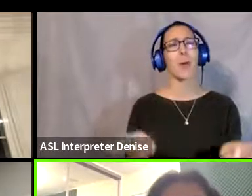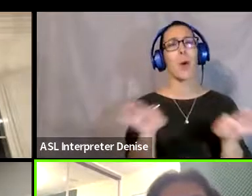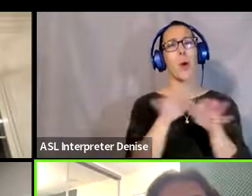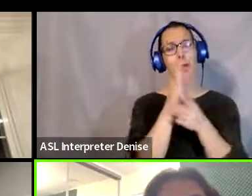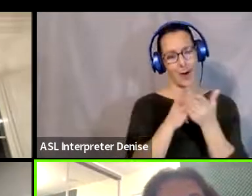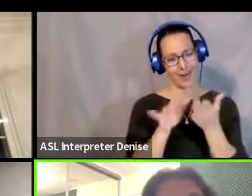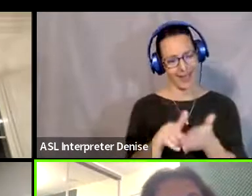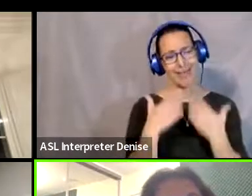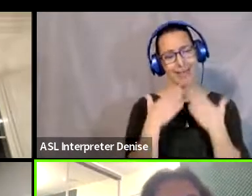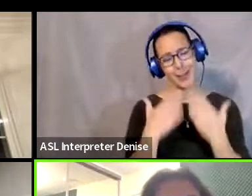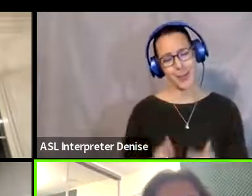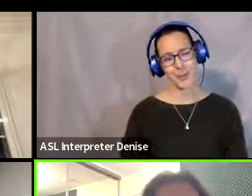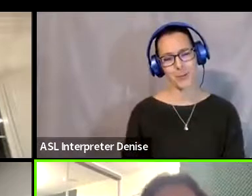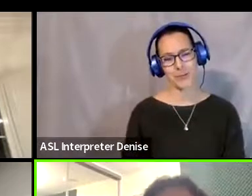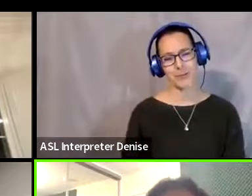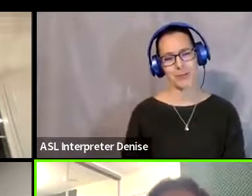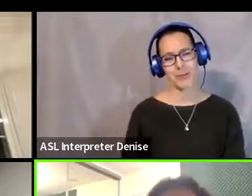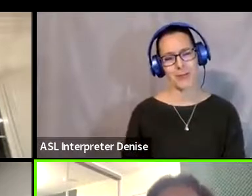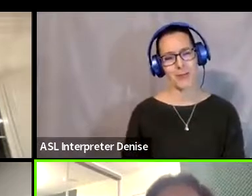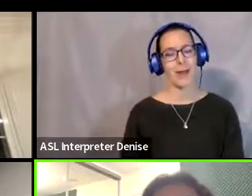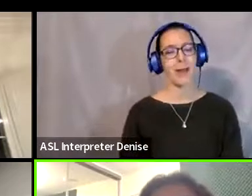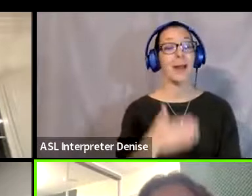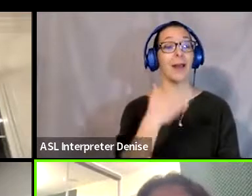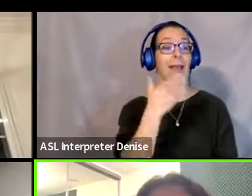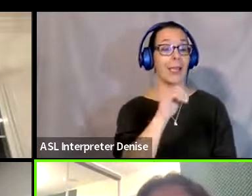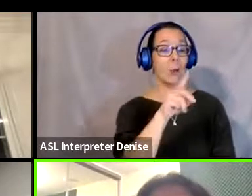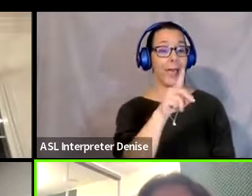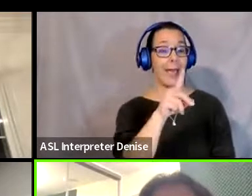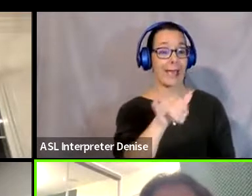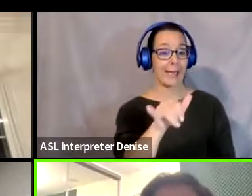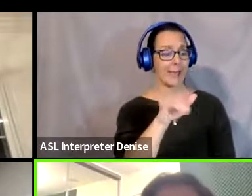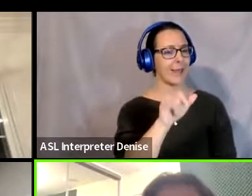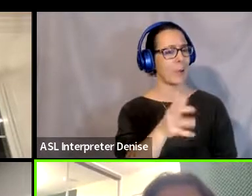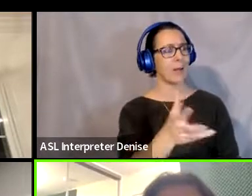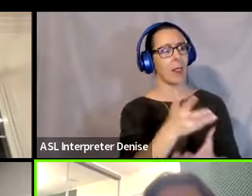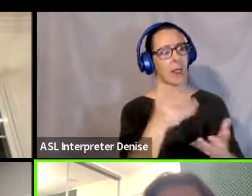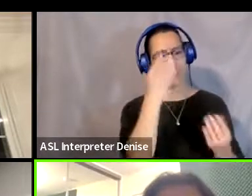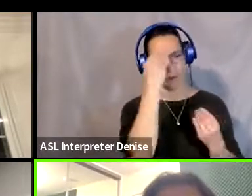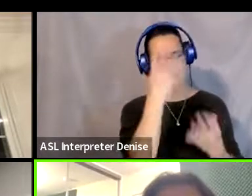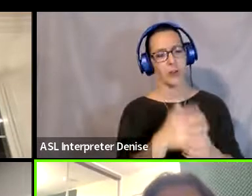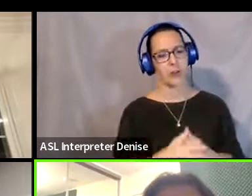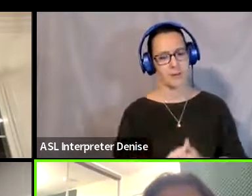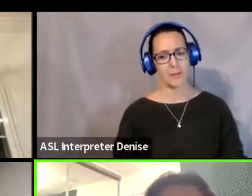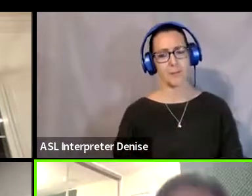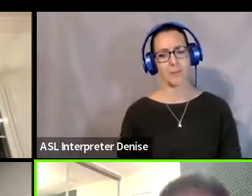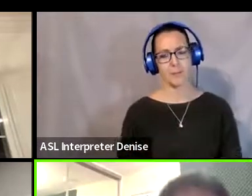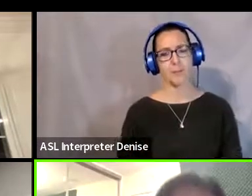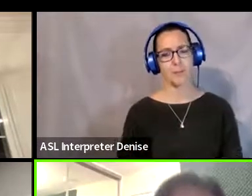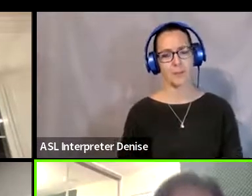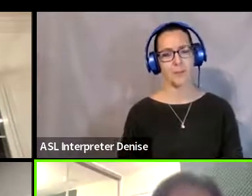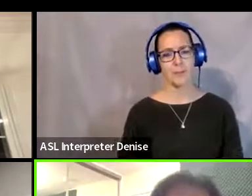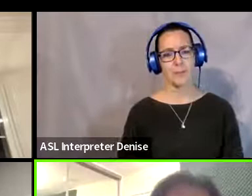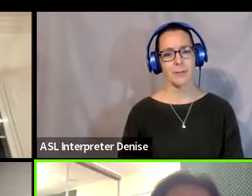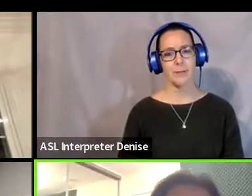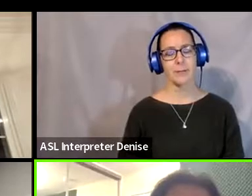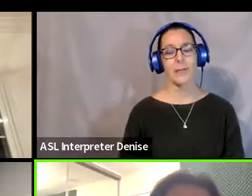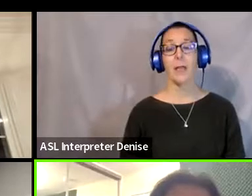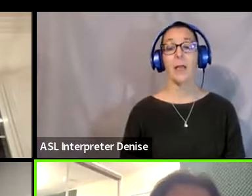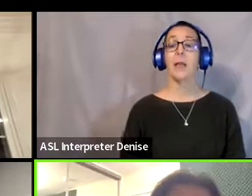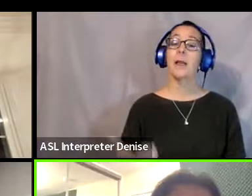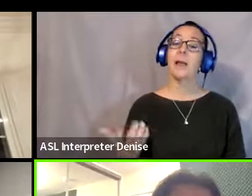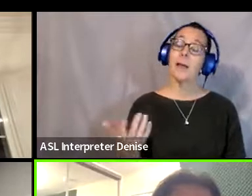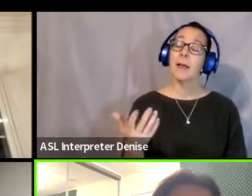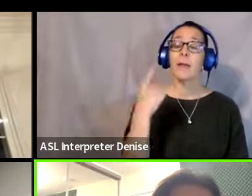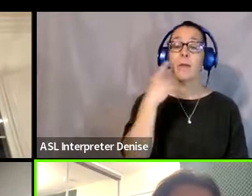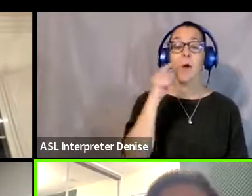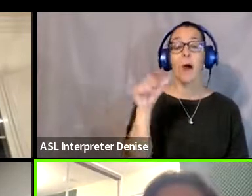Thank you so much, Andy. That was a lot of information. And I really want to say, in name of other parents too, because